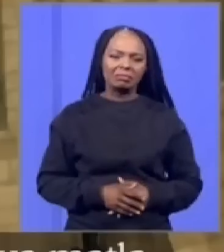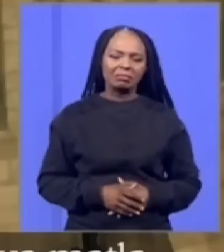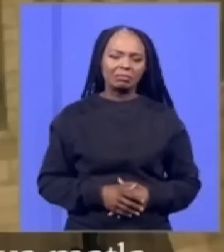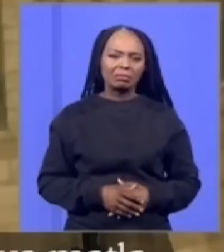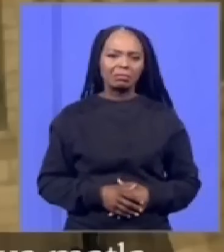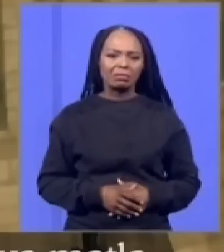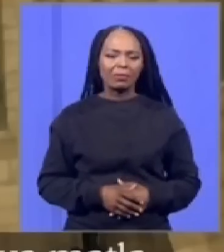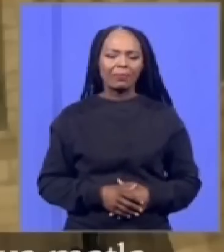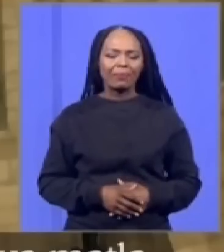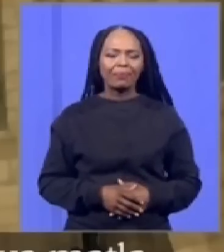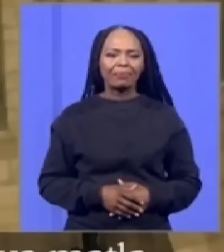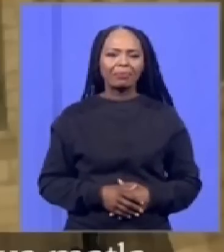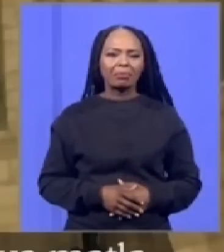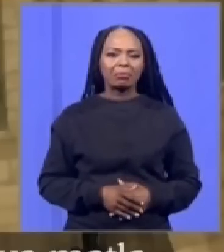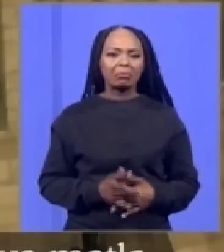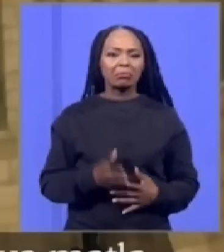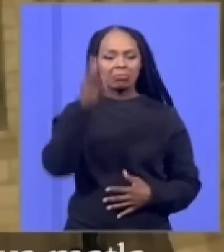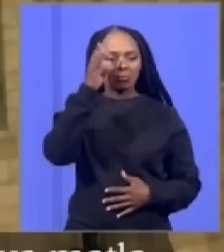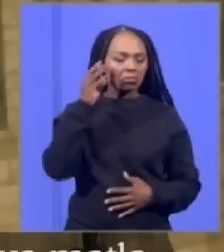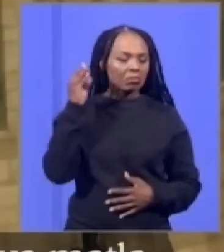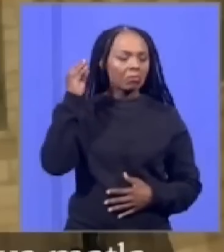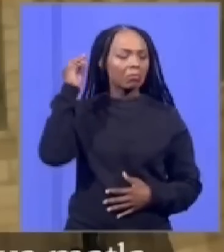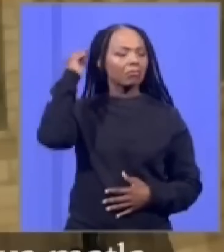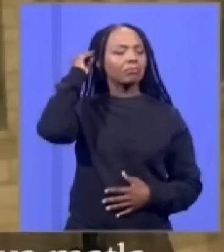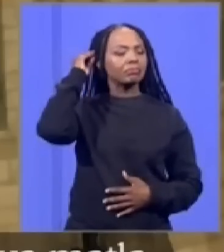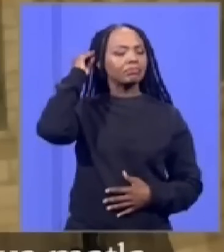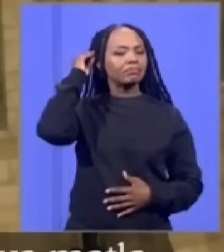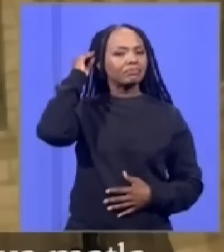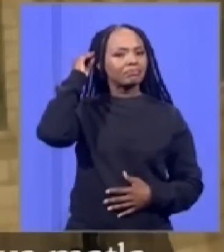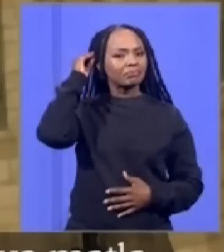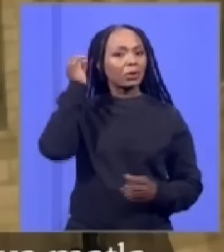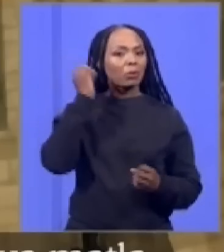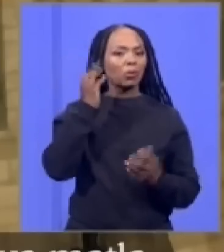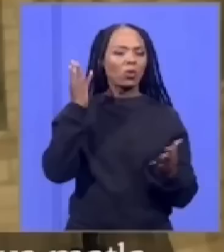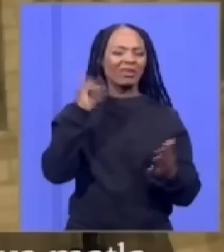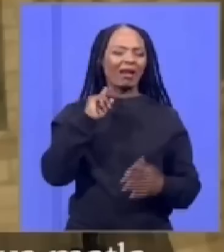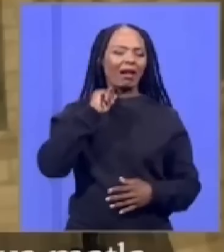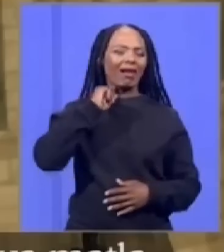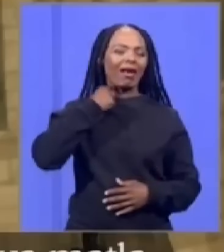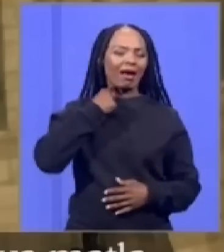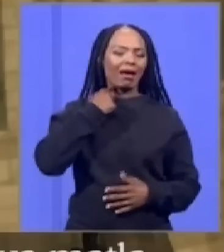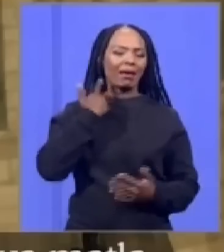We have been captured by lies.